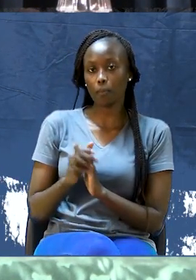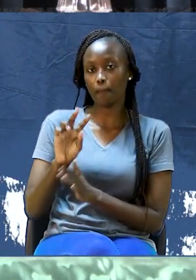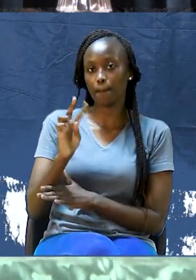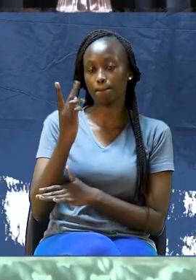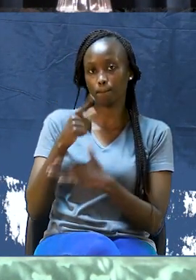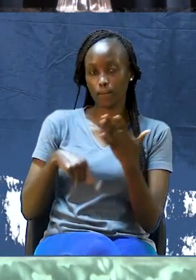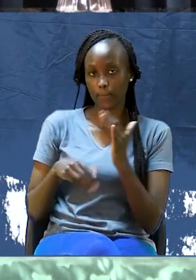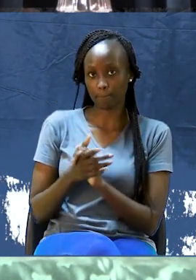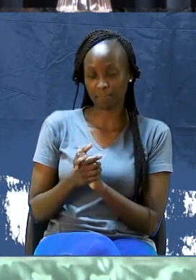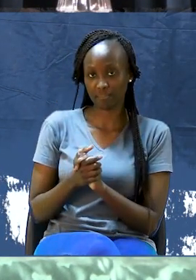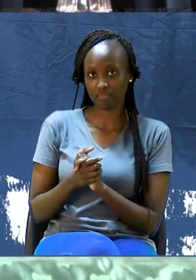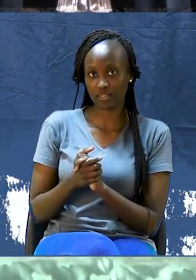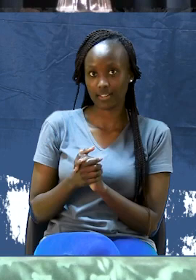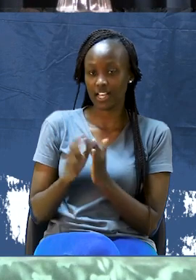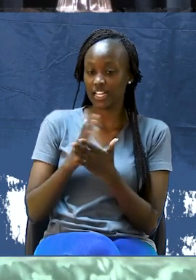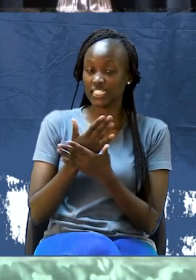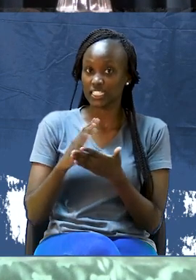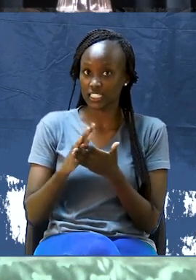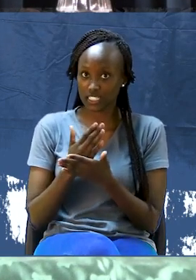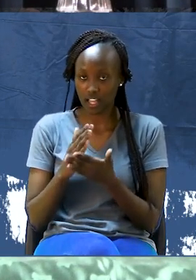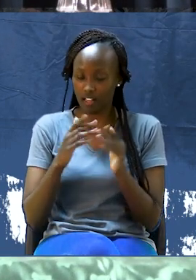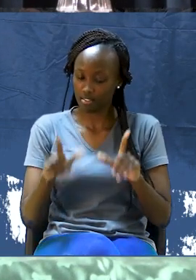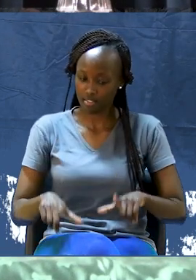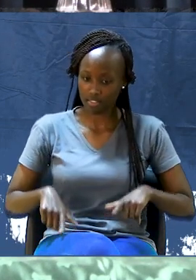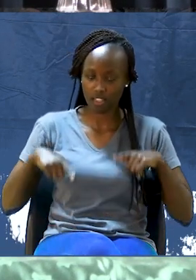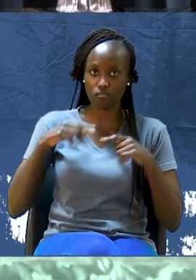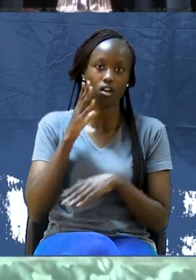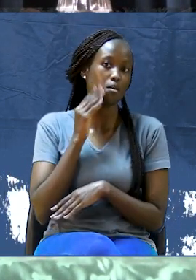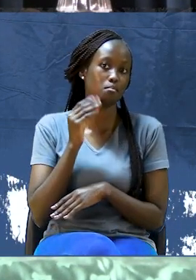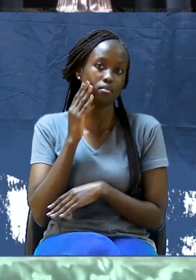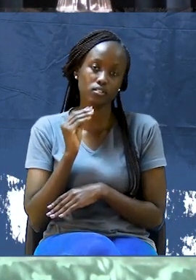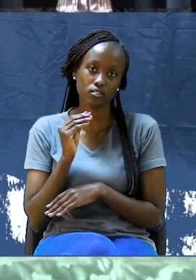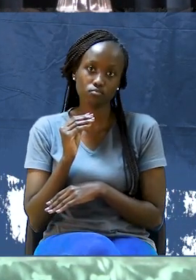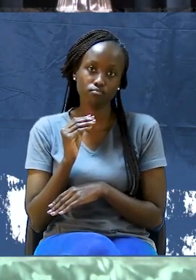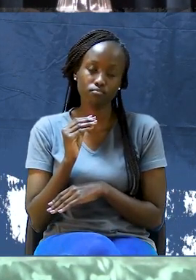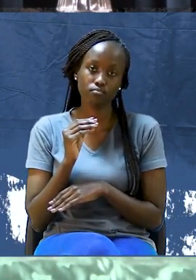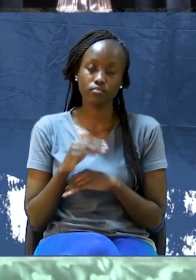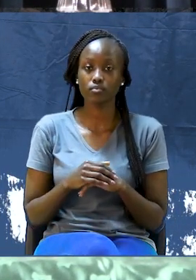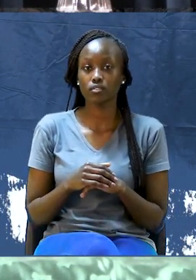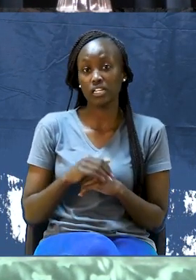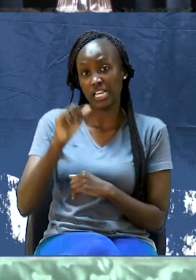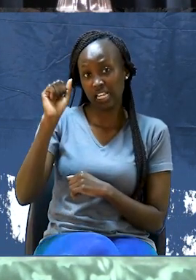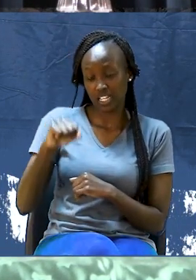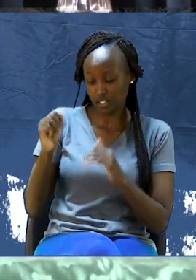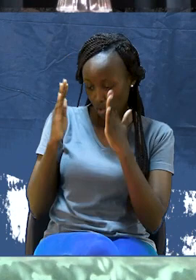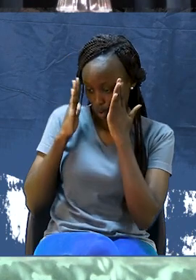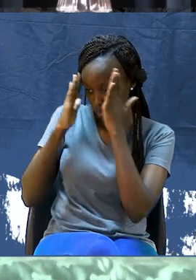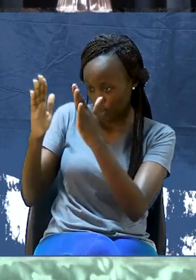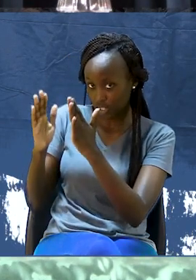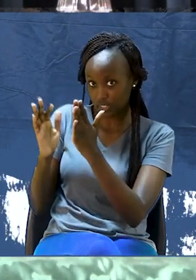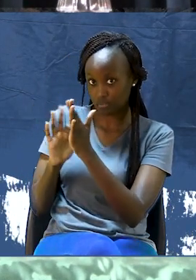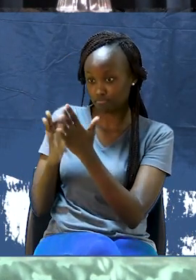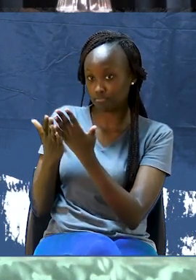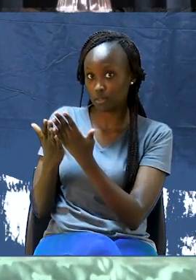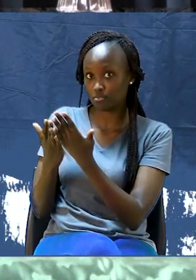Secondly, these believers shared real life with one another in the light of scripture. Not only did they devote themselves to the